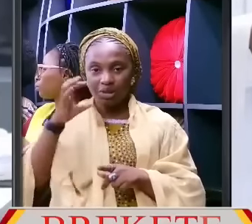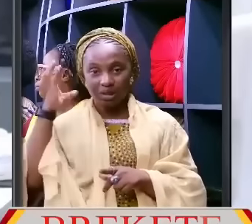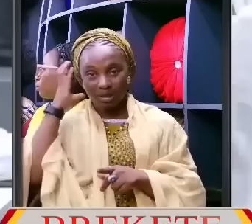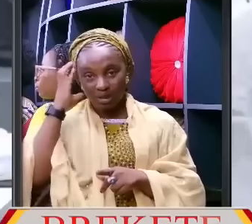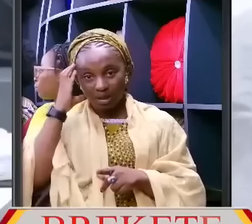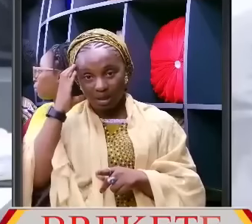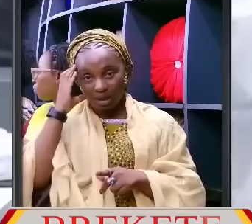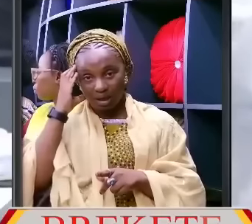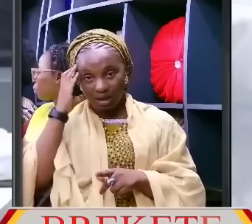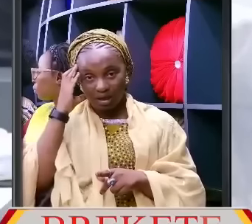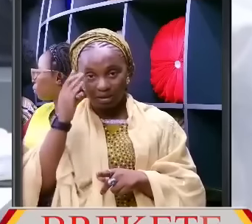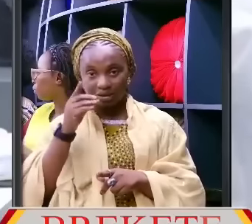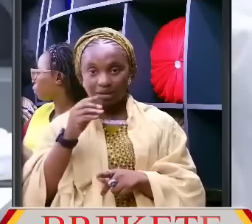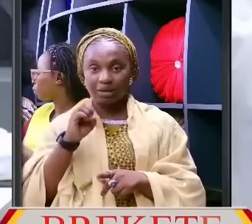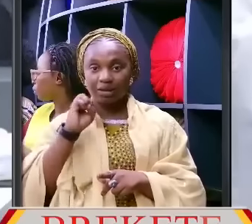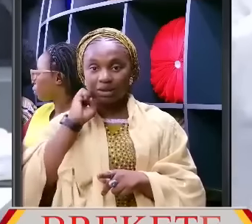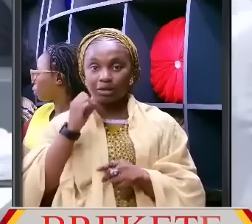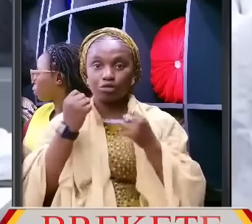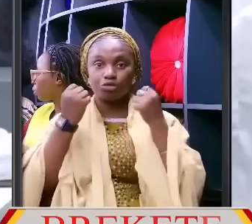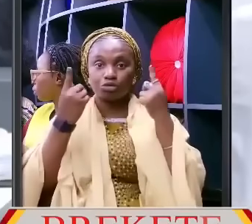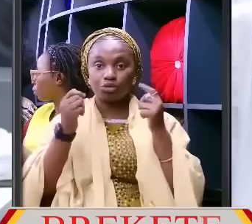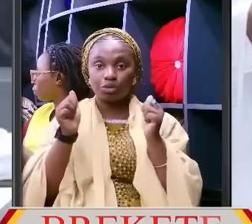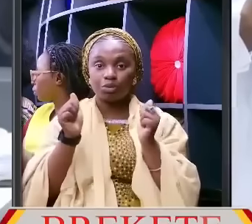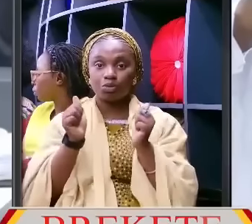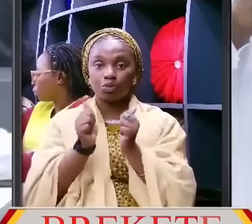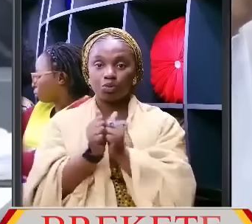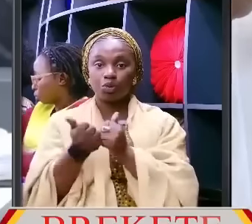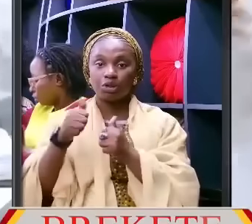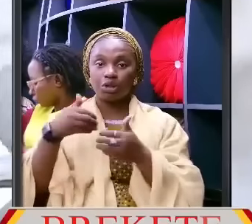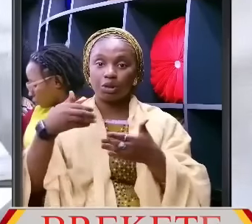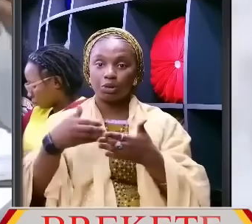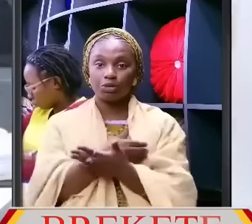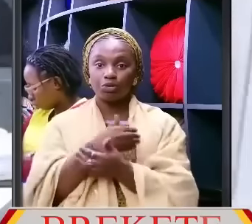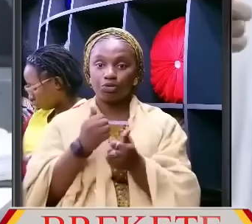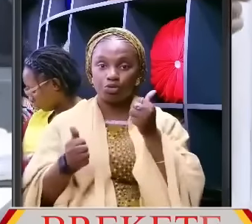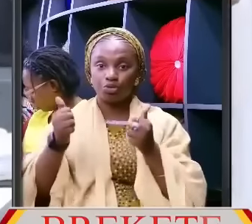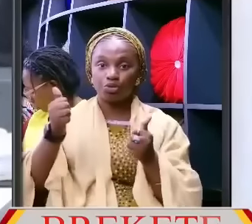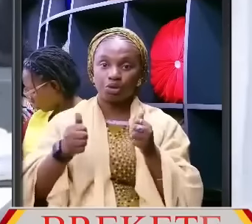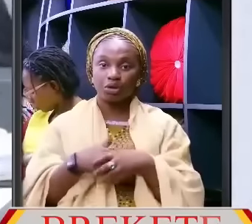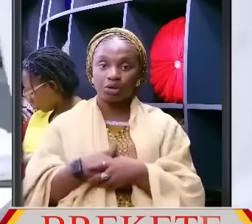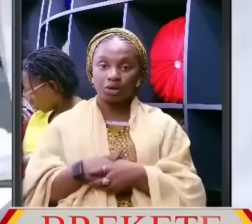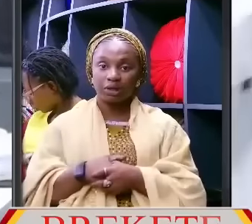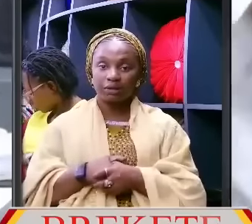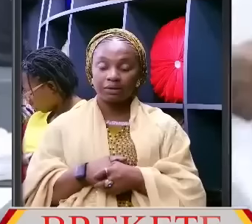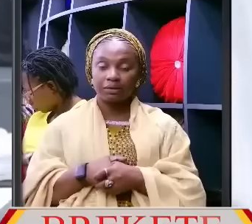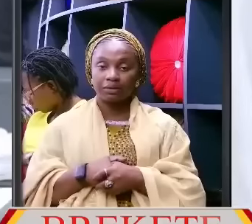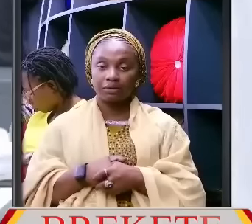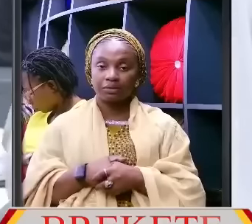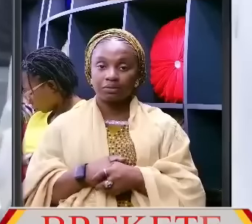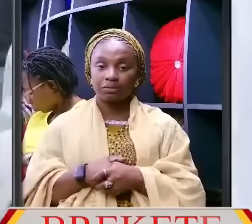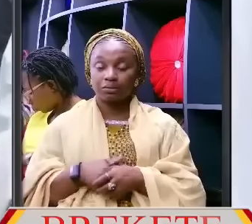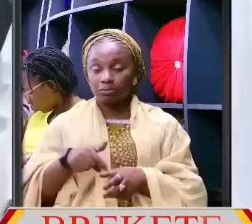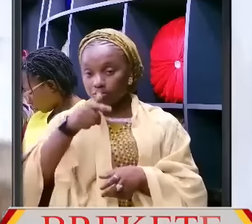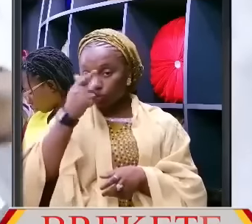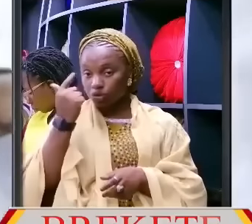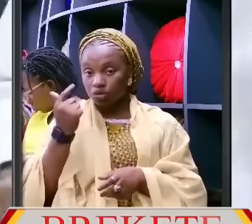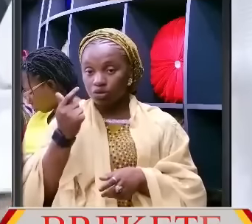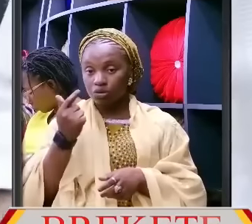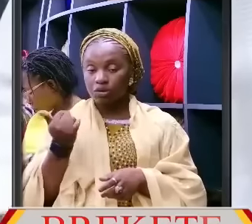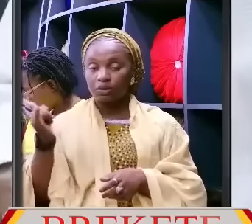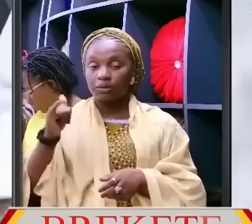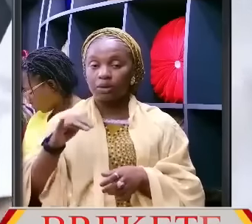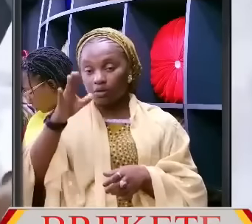the story where they hear me, they know which family will they talk. Their father get house in the hundreds.